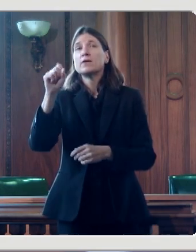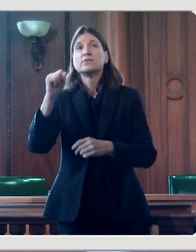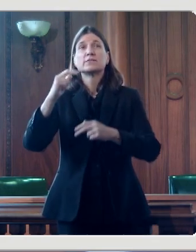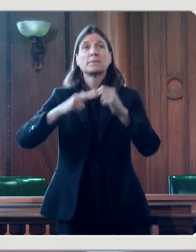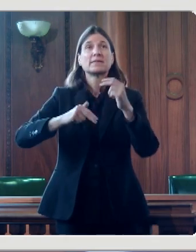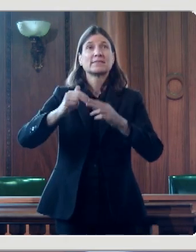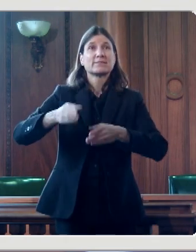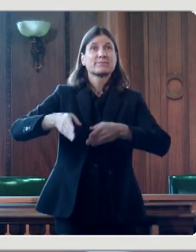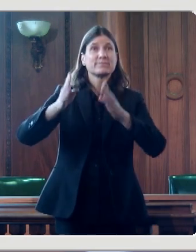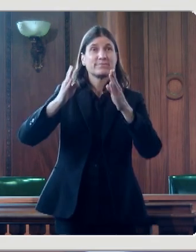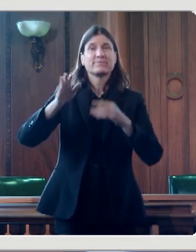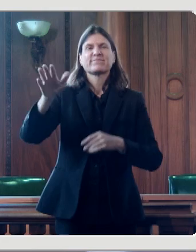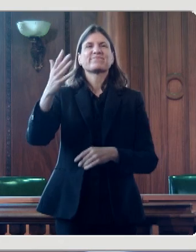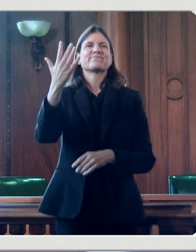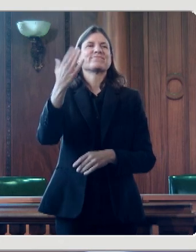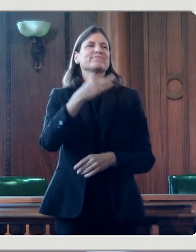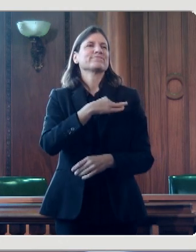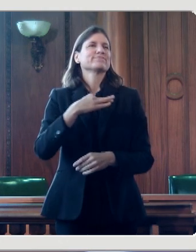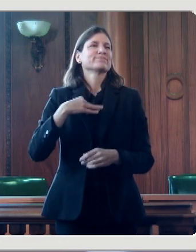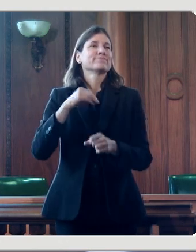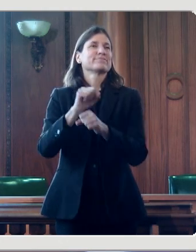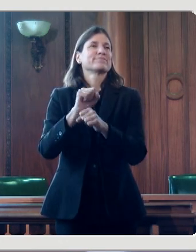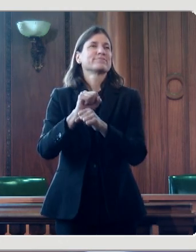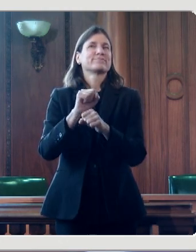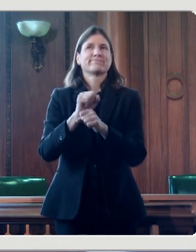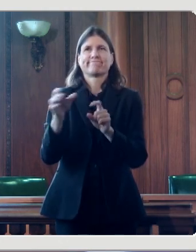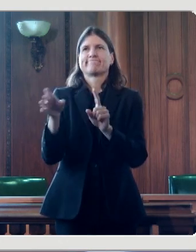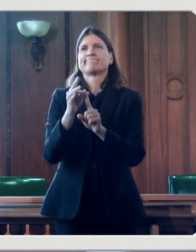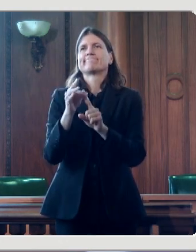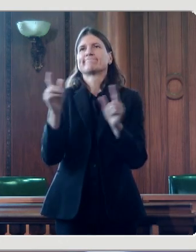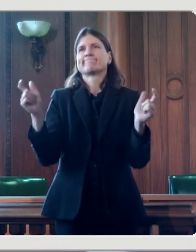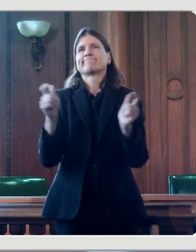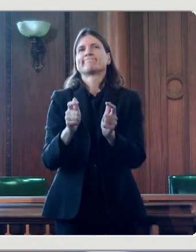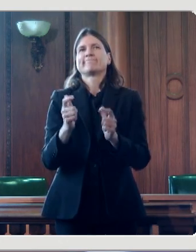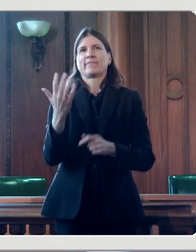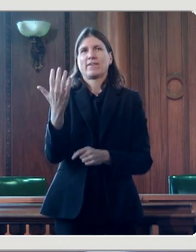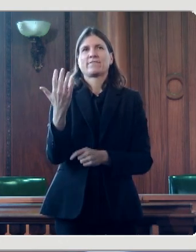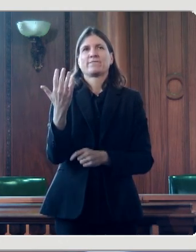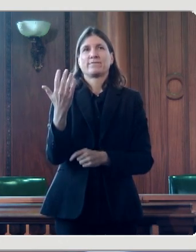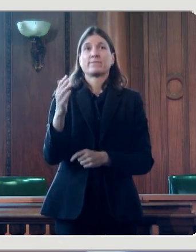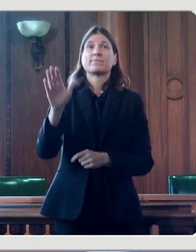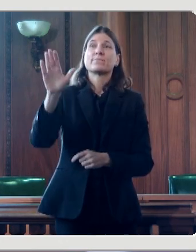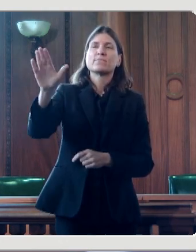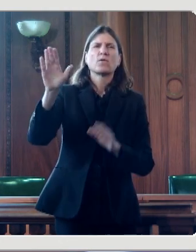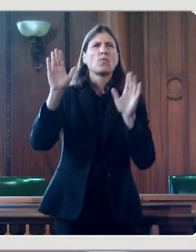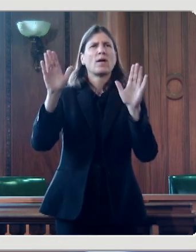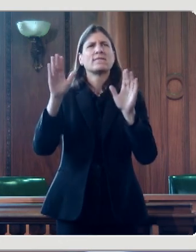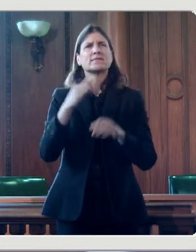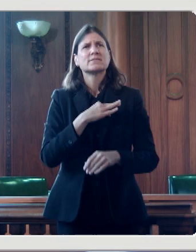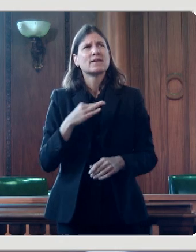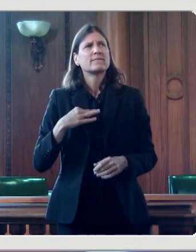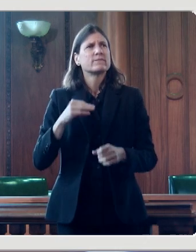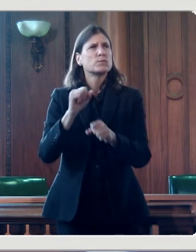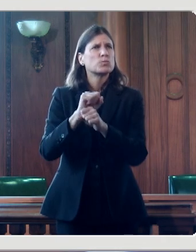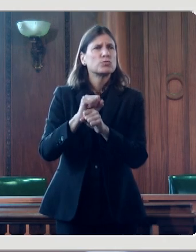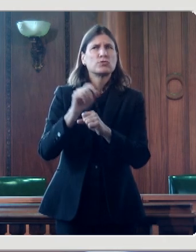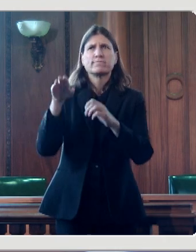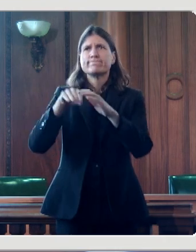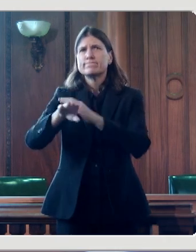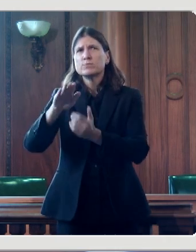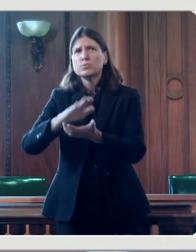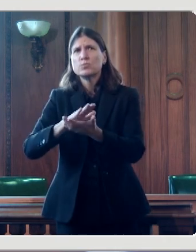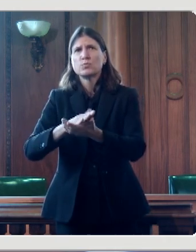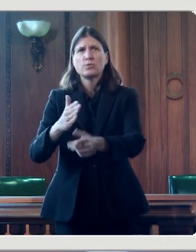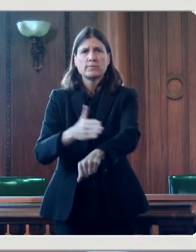with COVID. His team has been fantastic, retrofitting the schools and our public buildings. They're